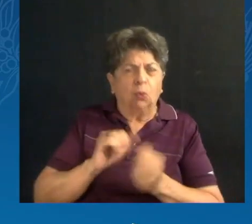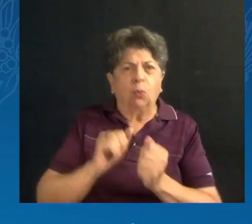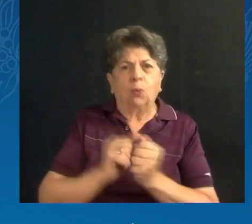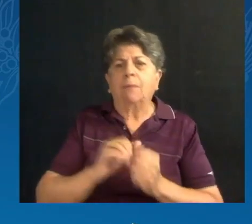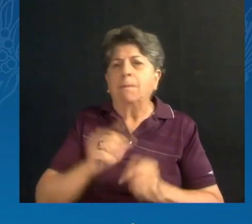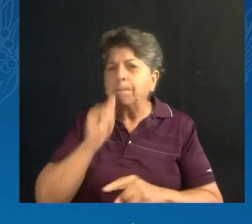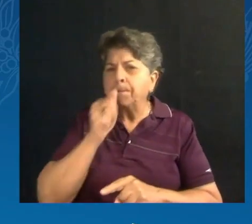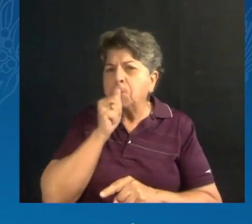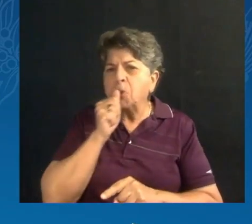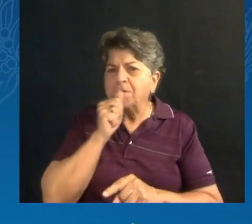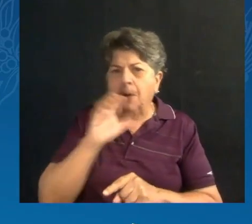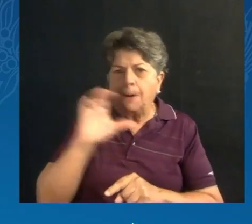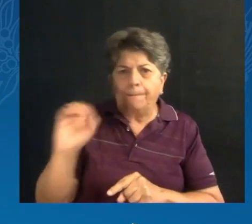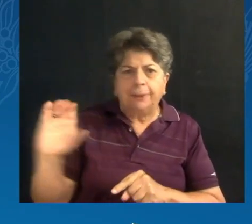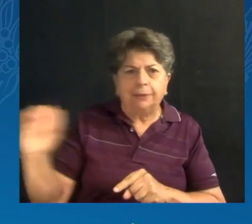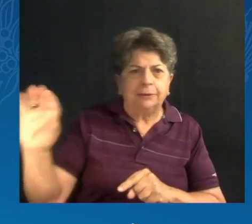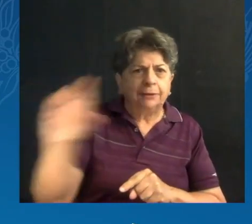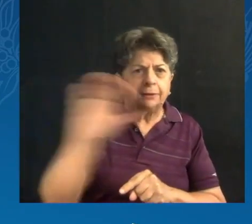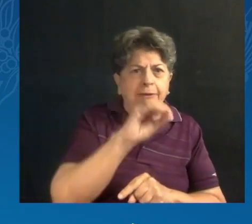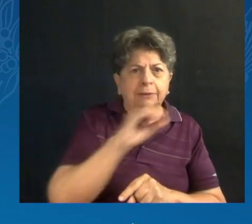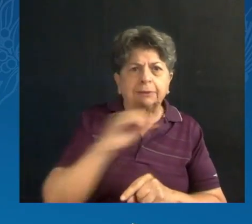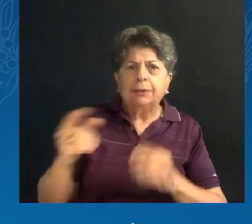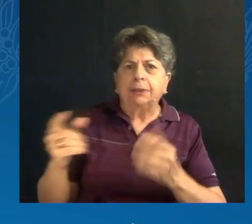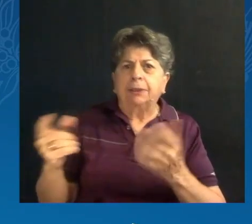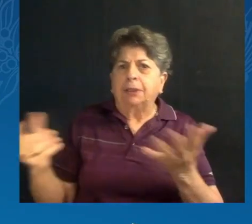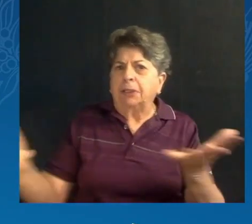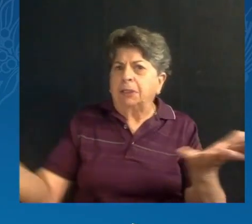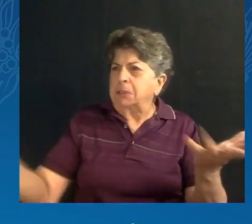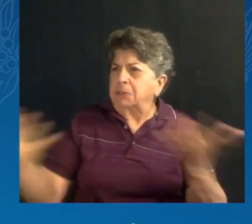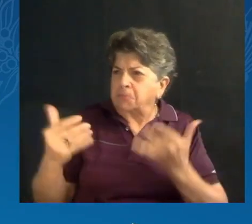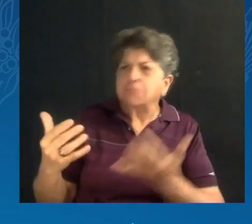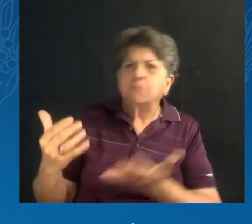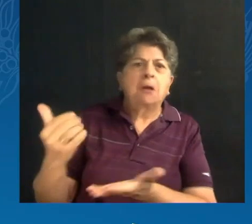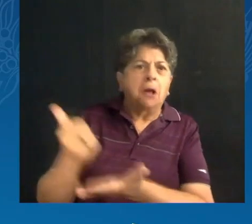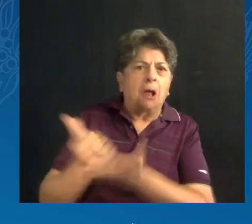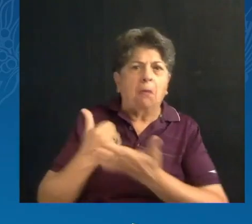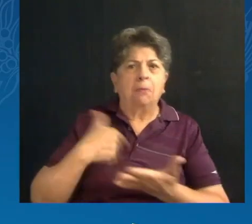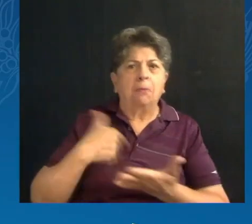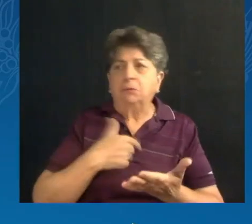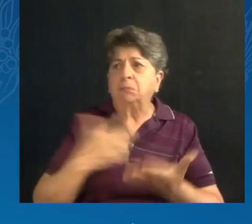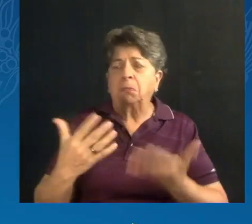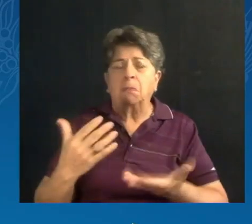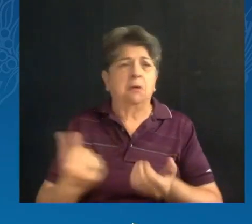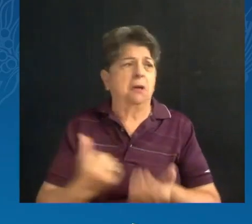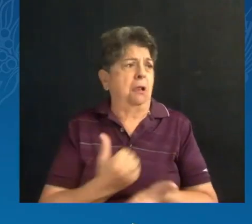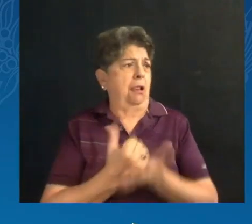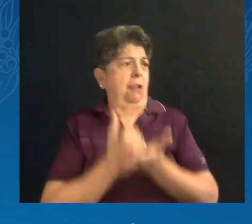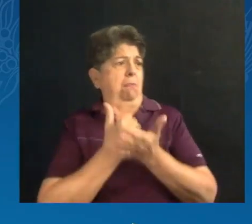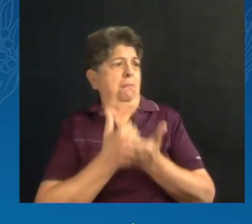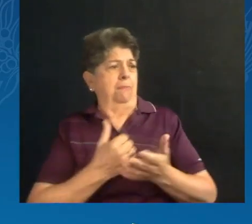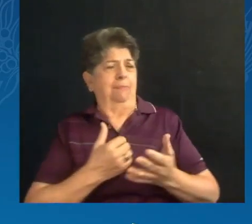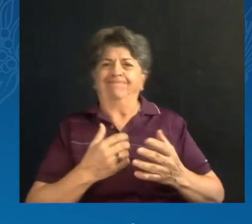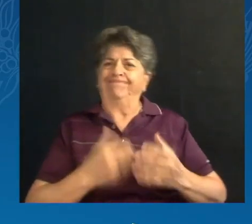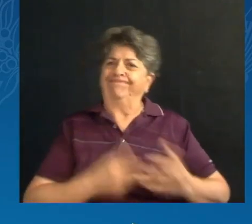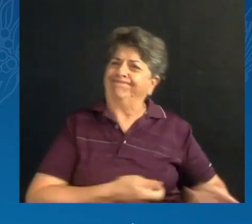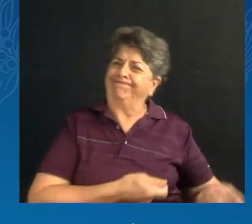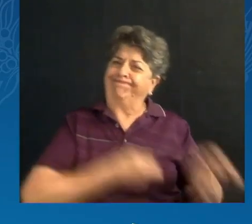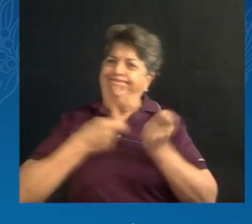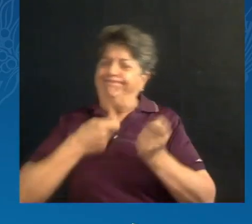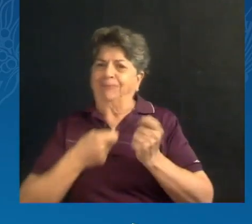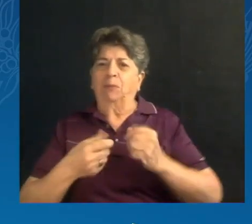corruption. Mongolia has just legislated for English as first foreign language in secondary